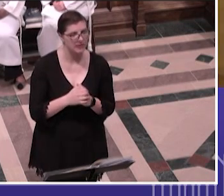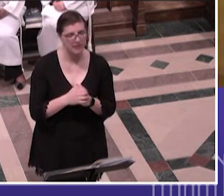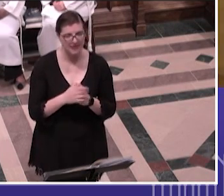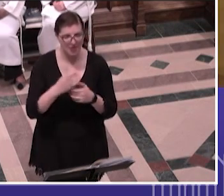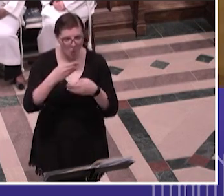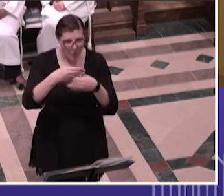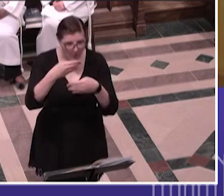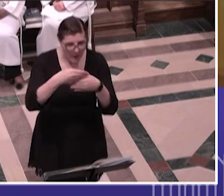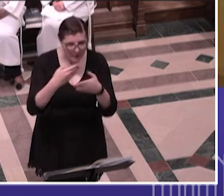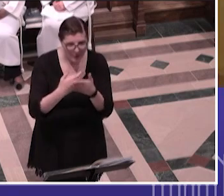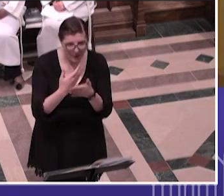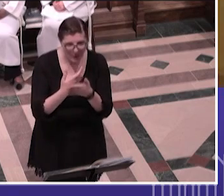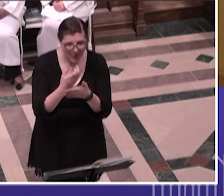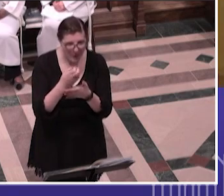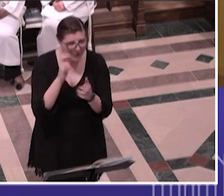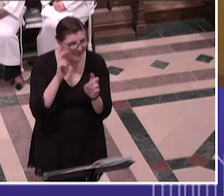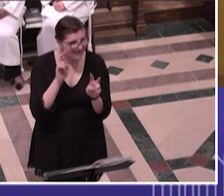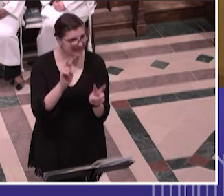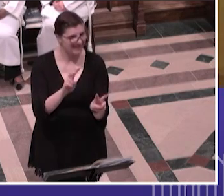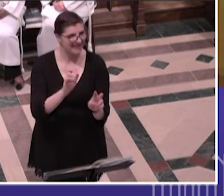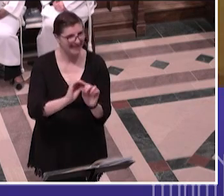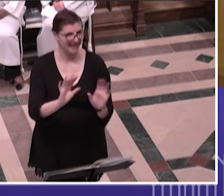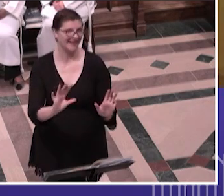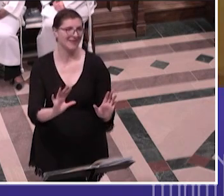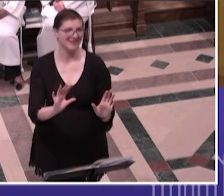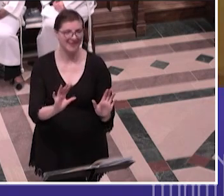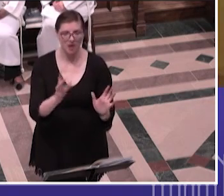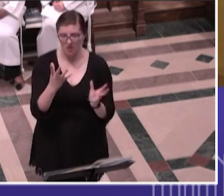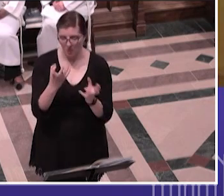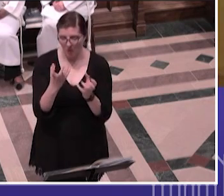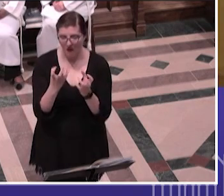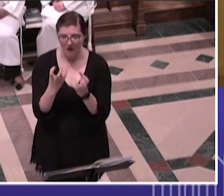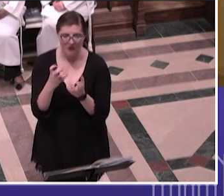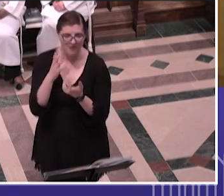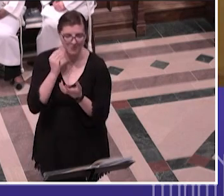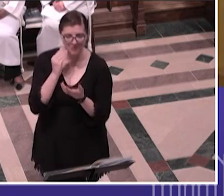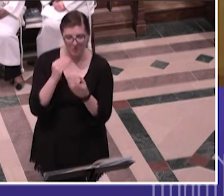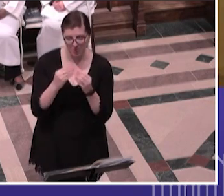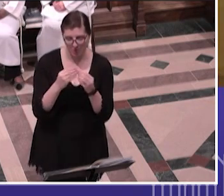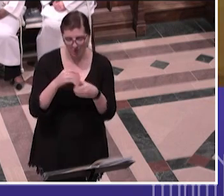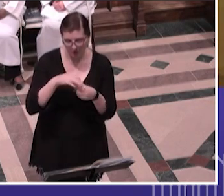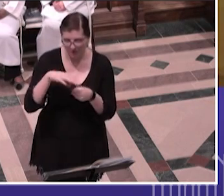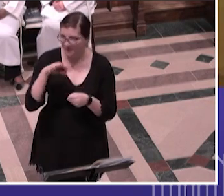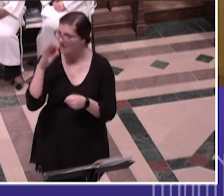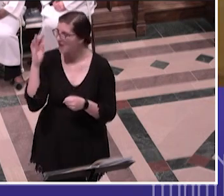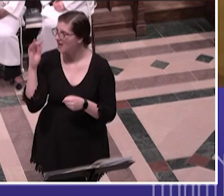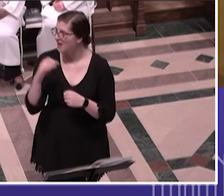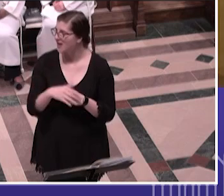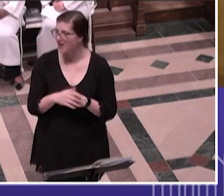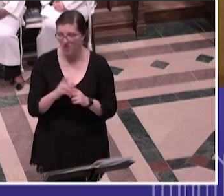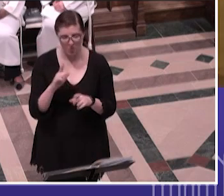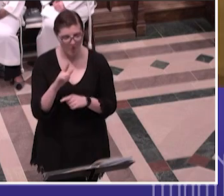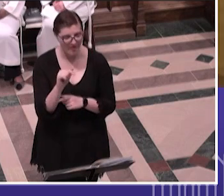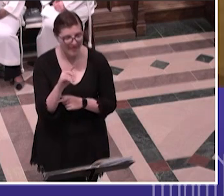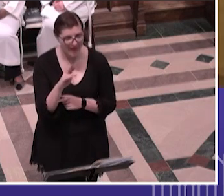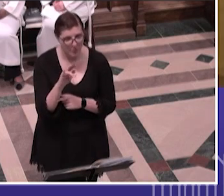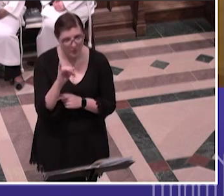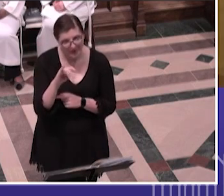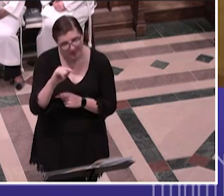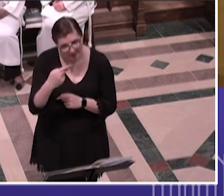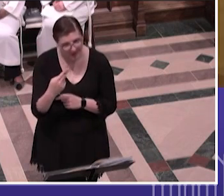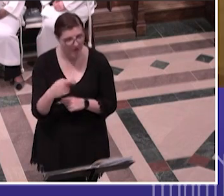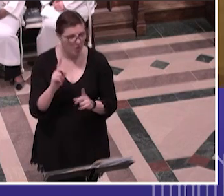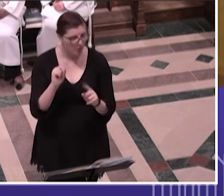converts, easy to discover all aspects of spirituality. They walk labyrinths. They attend every retreat